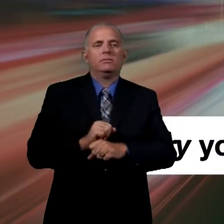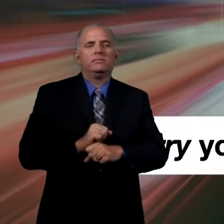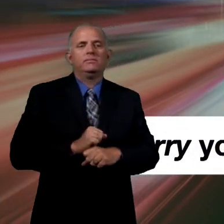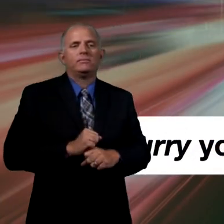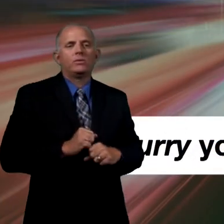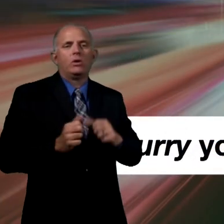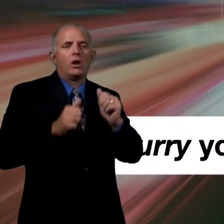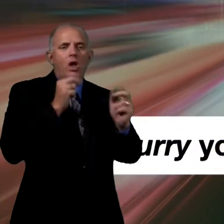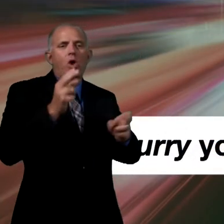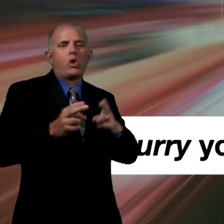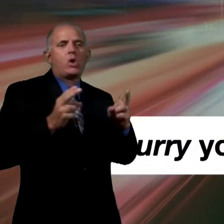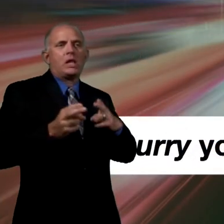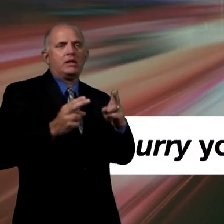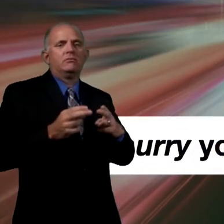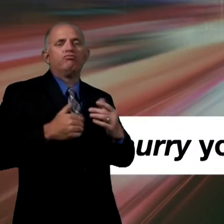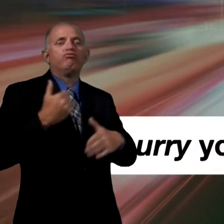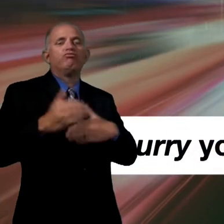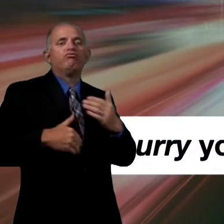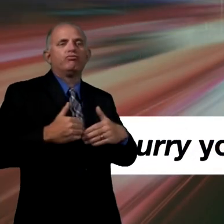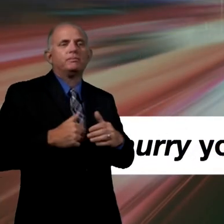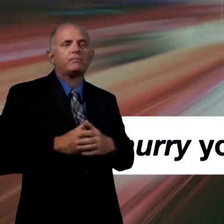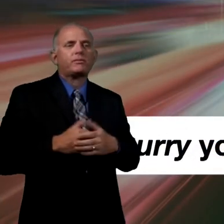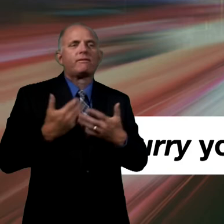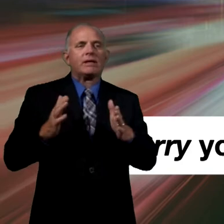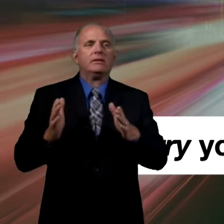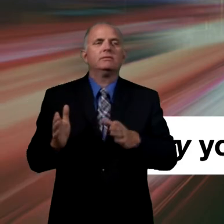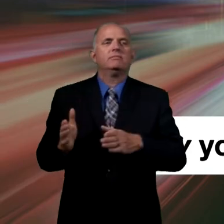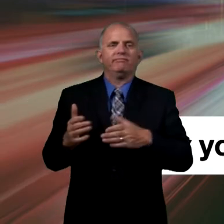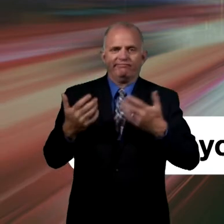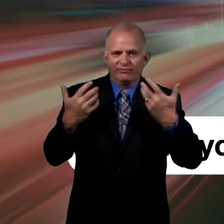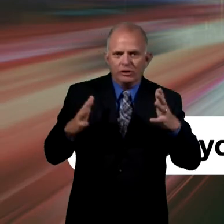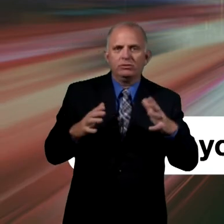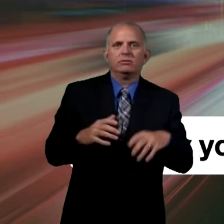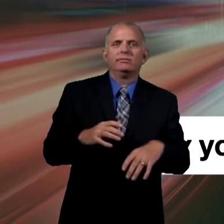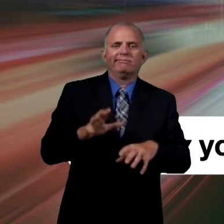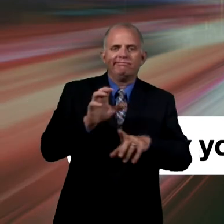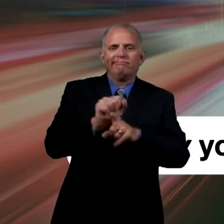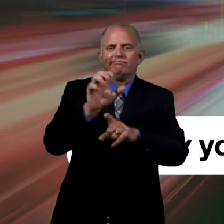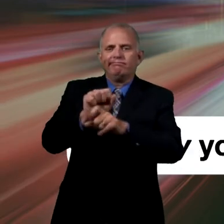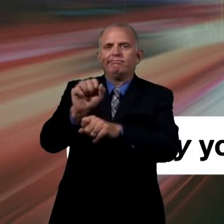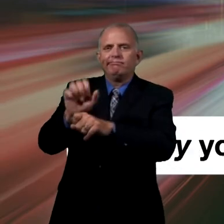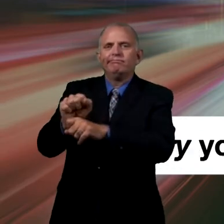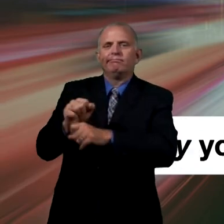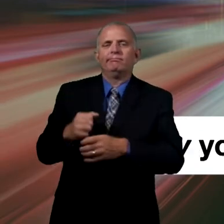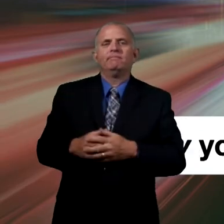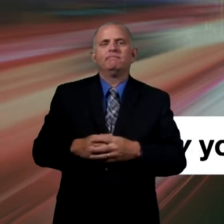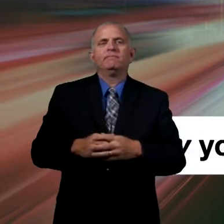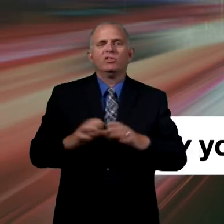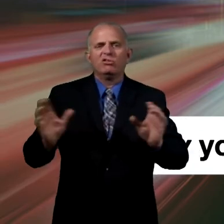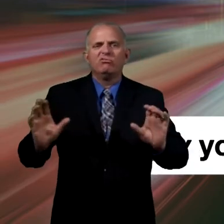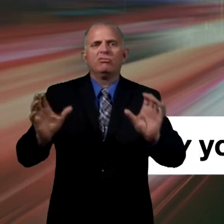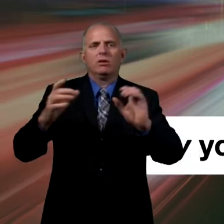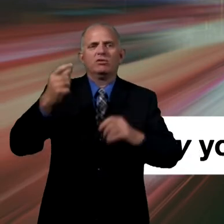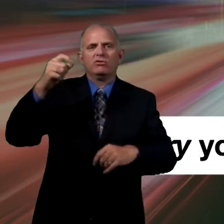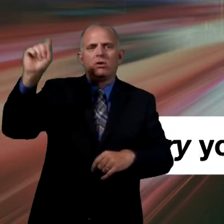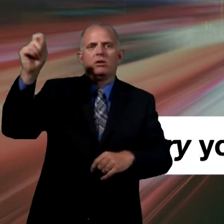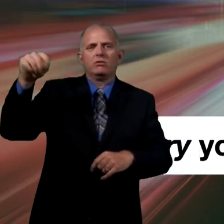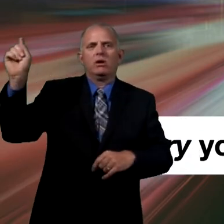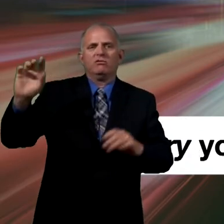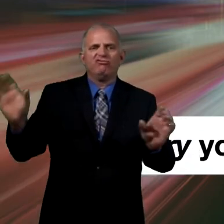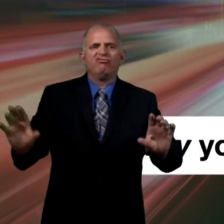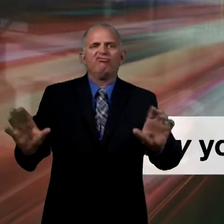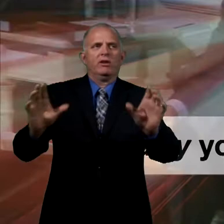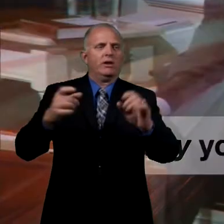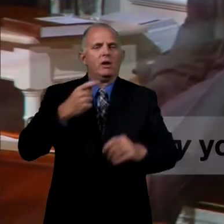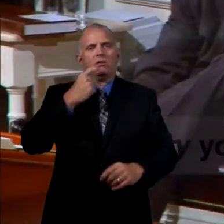you just rush through one thing to get to the next. You go to one appointment to the next. You go from one thing to the next, and it becomes such an addiction